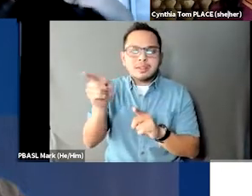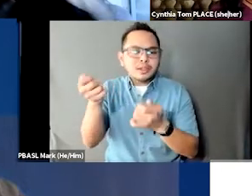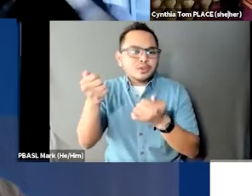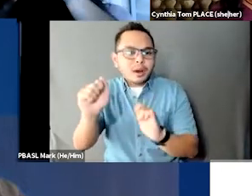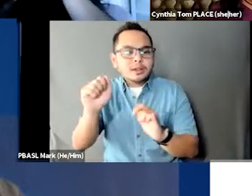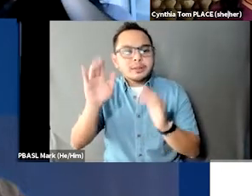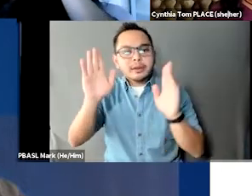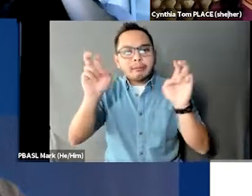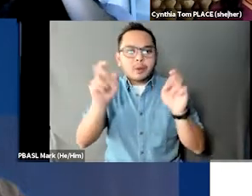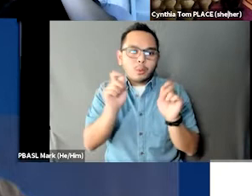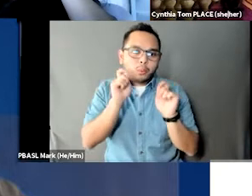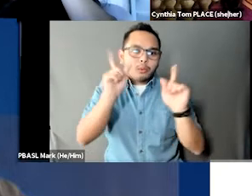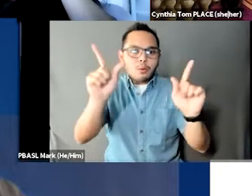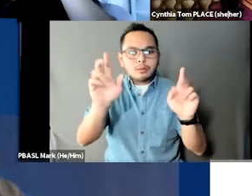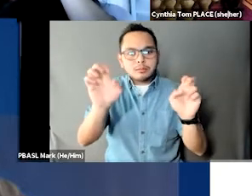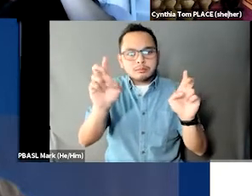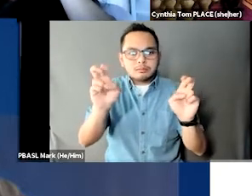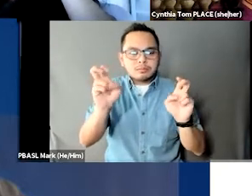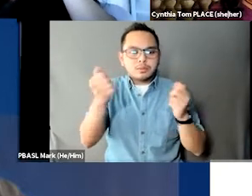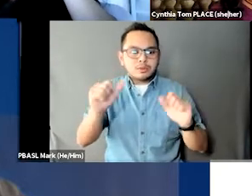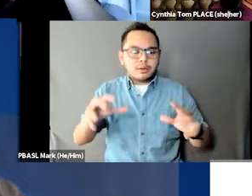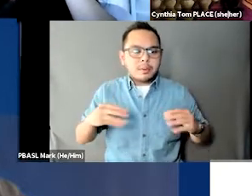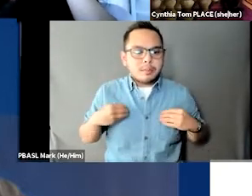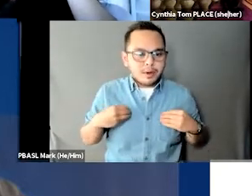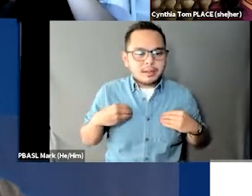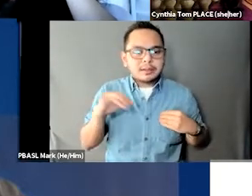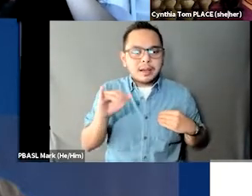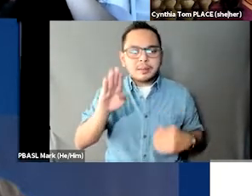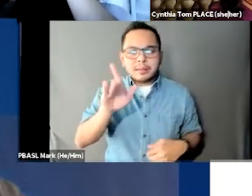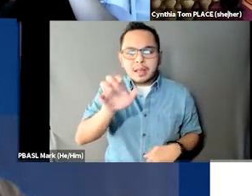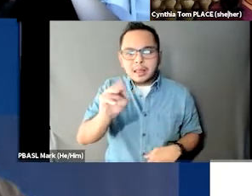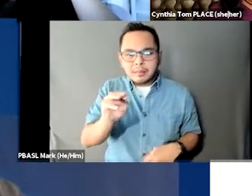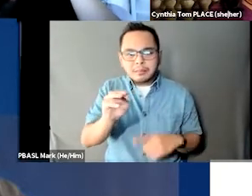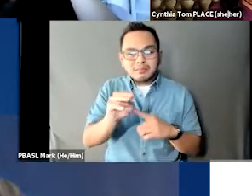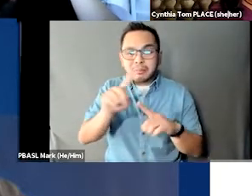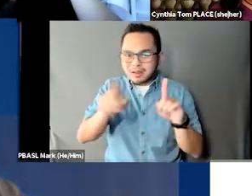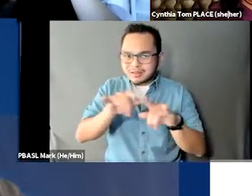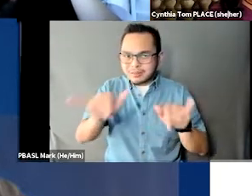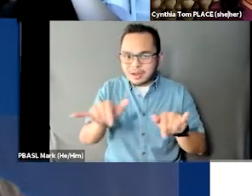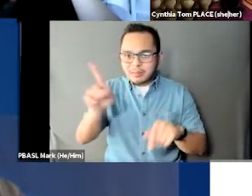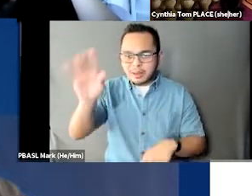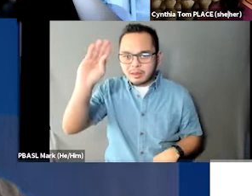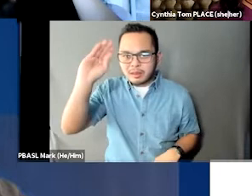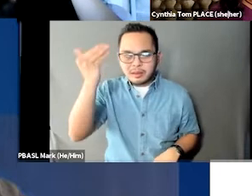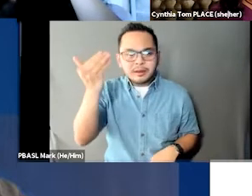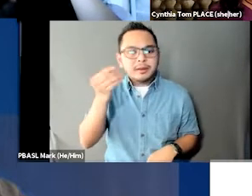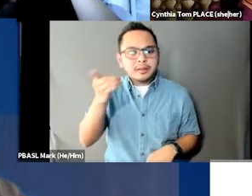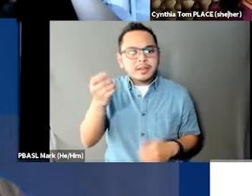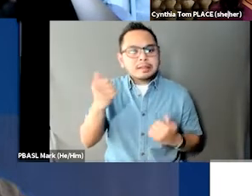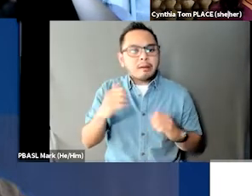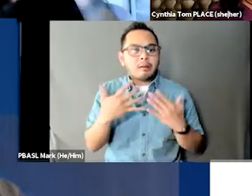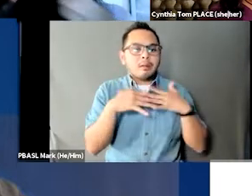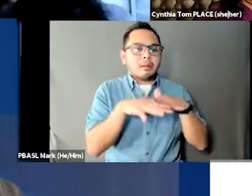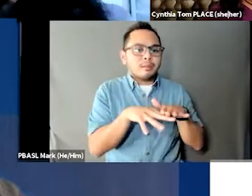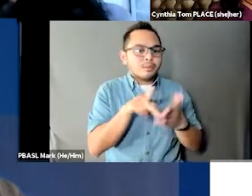and woke, embraced movements such as Black Lives Matter, and in their arrogance and ignorance attempted to incorporate programming